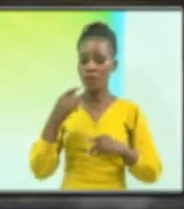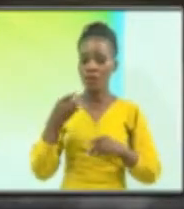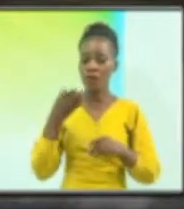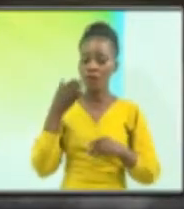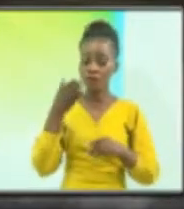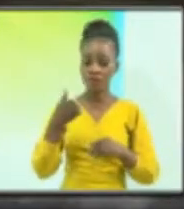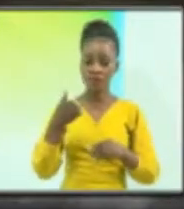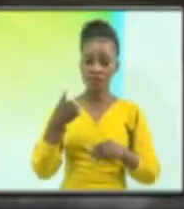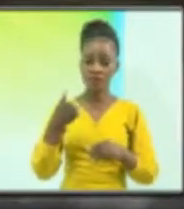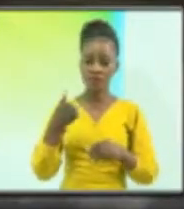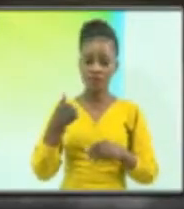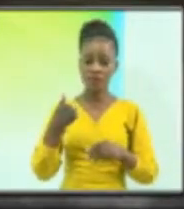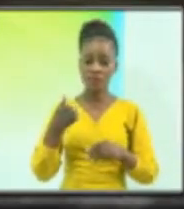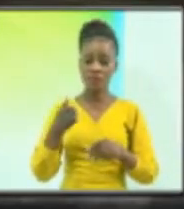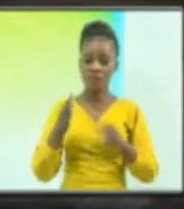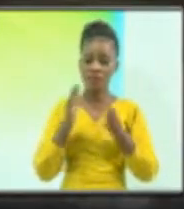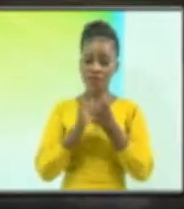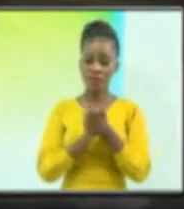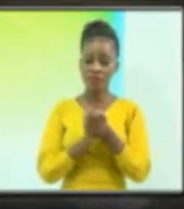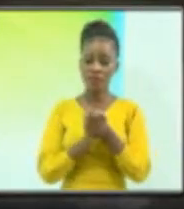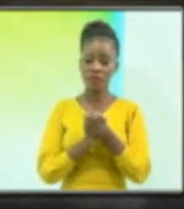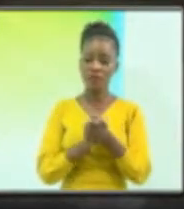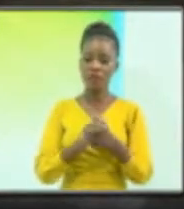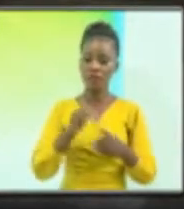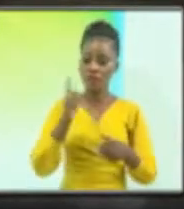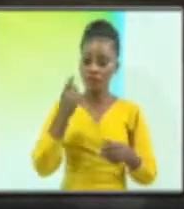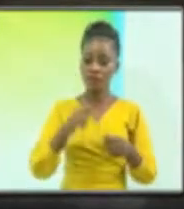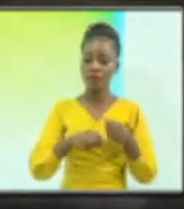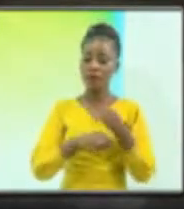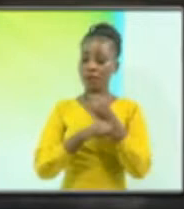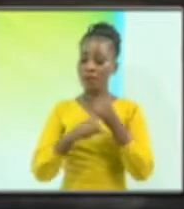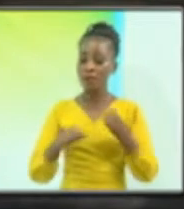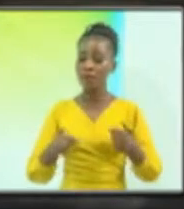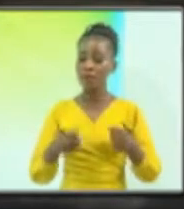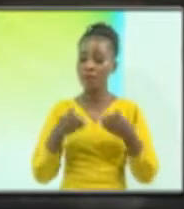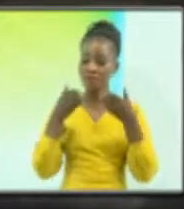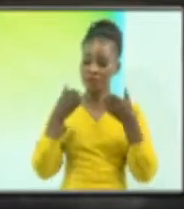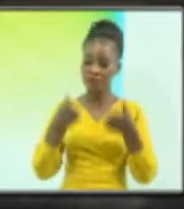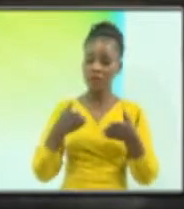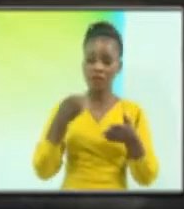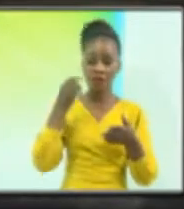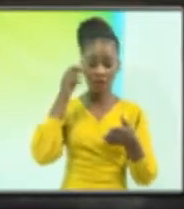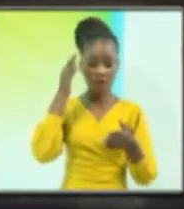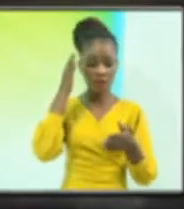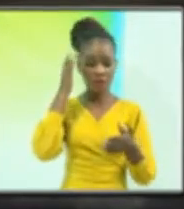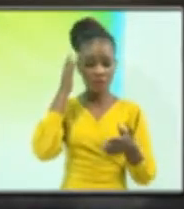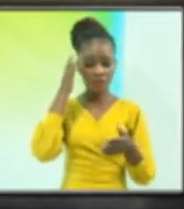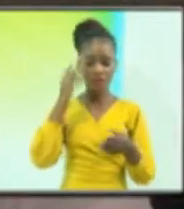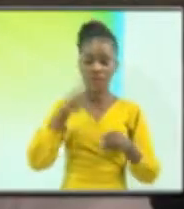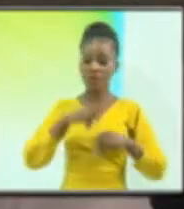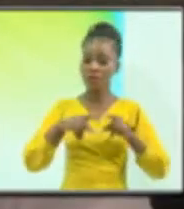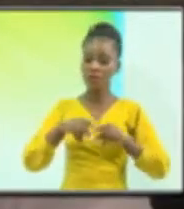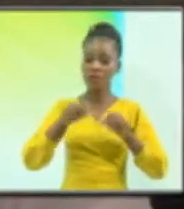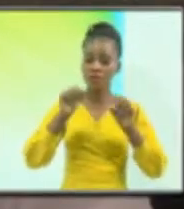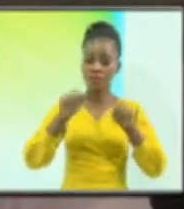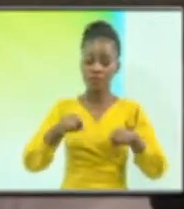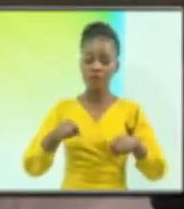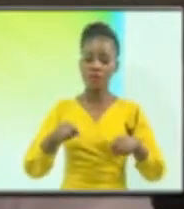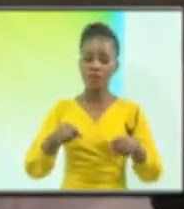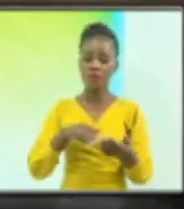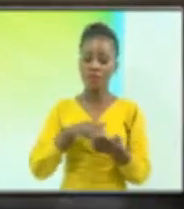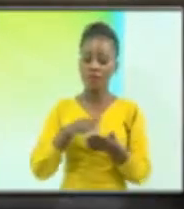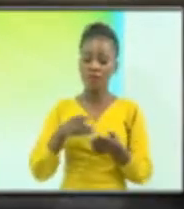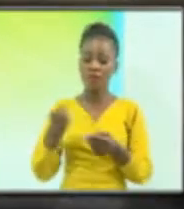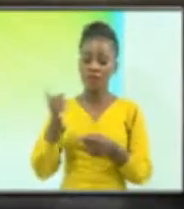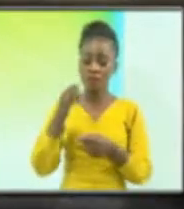brokers. And brokers are the ones who fleece them of their money. I am aware of people who have been fleeced by brokers.